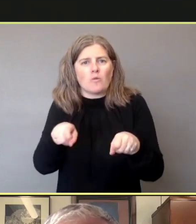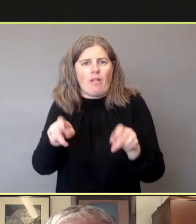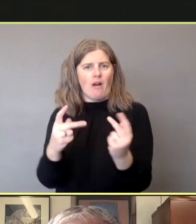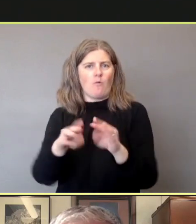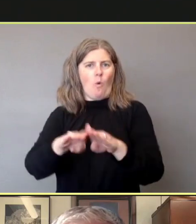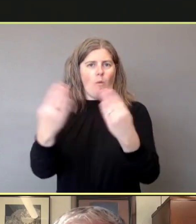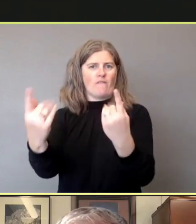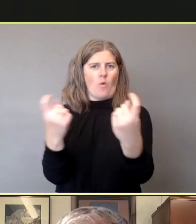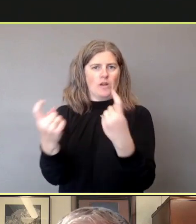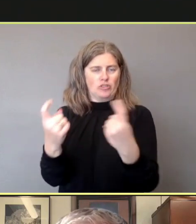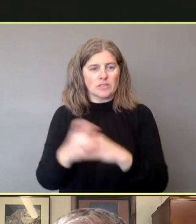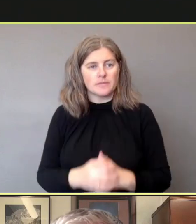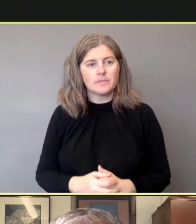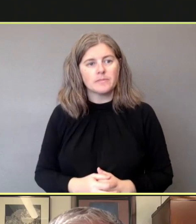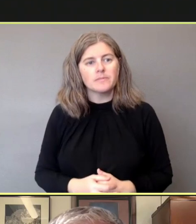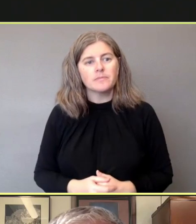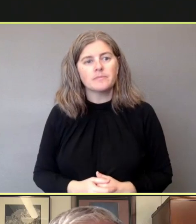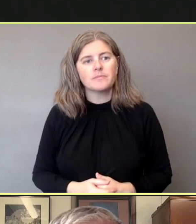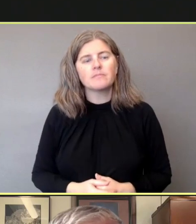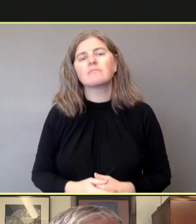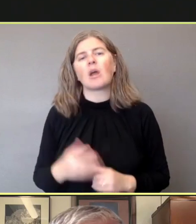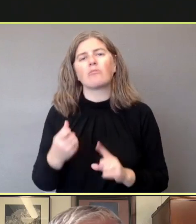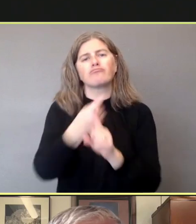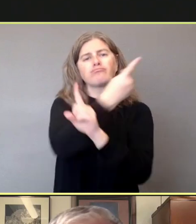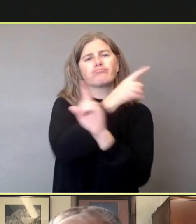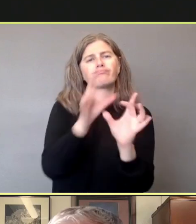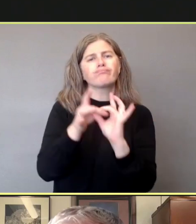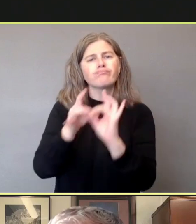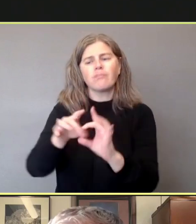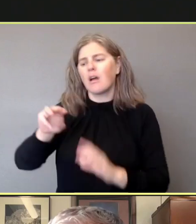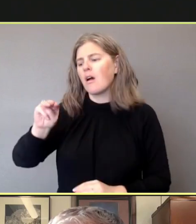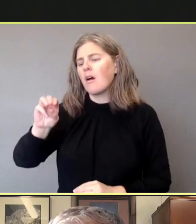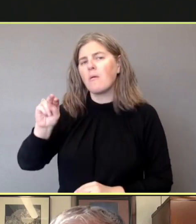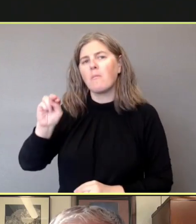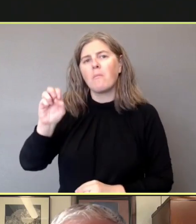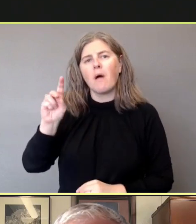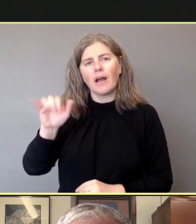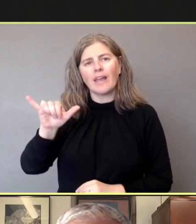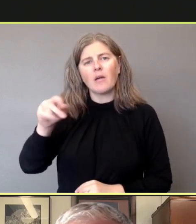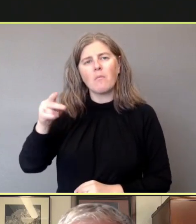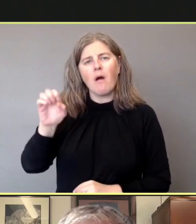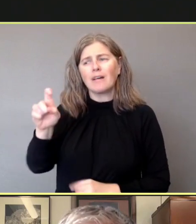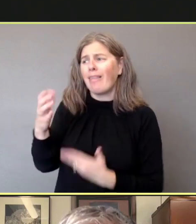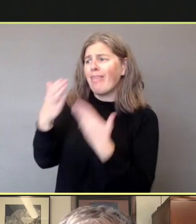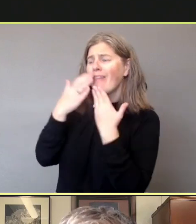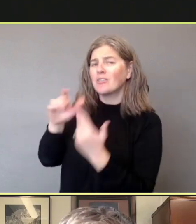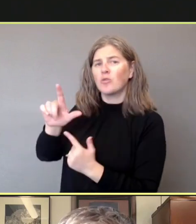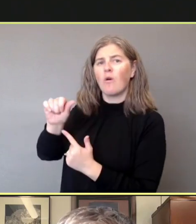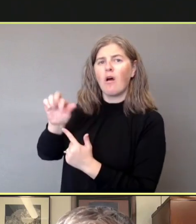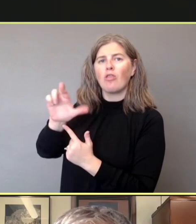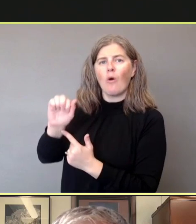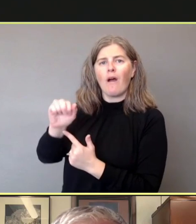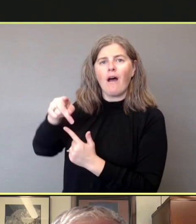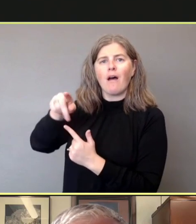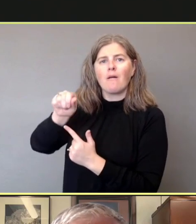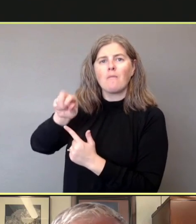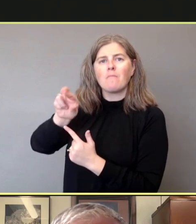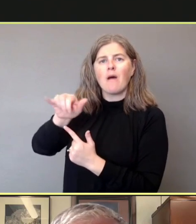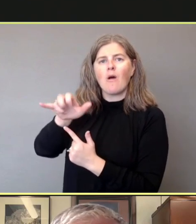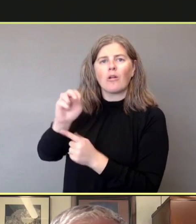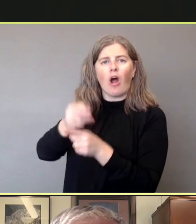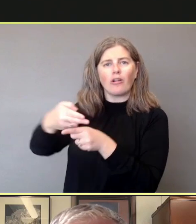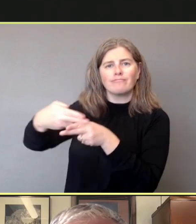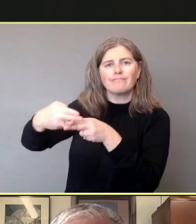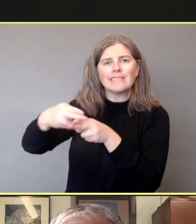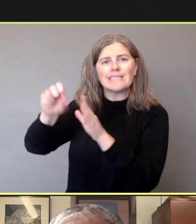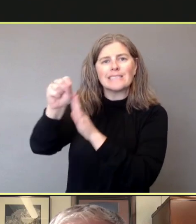time for questions. A little bit on monkeypox, and thanks to Laura Parahone, who's our acting state epidemiologist. Thanks, Laura,